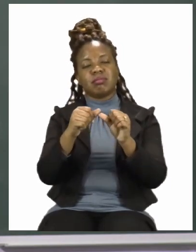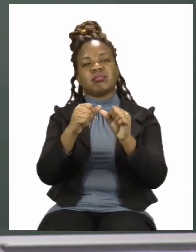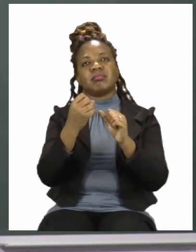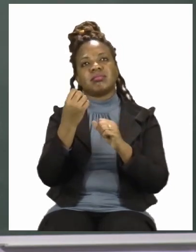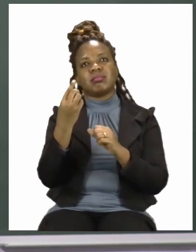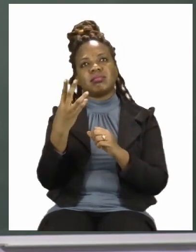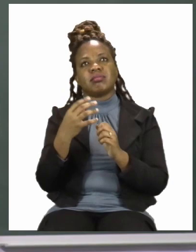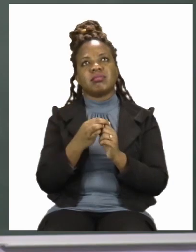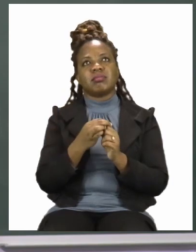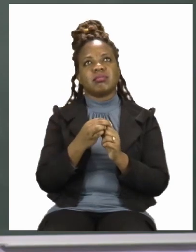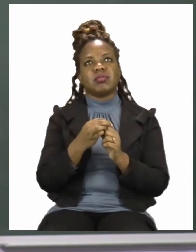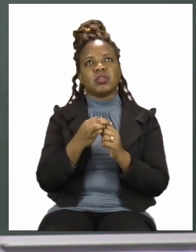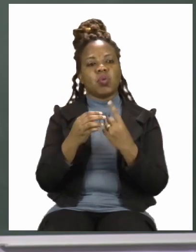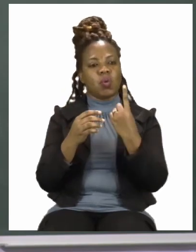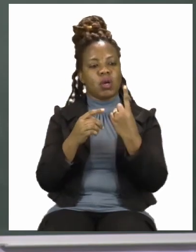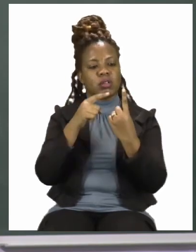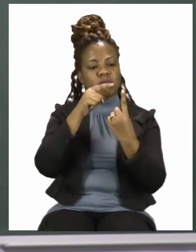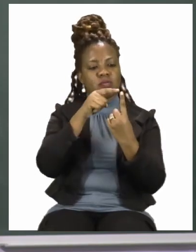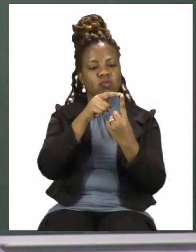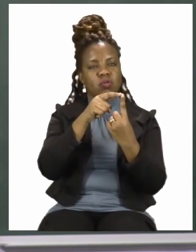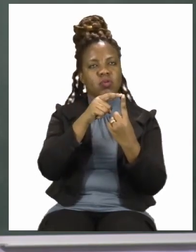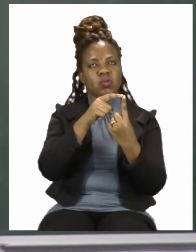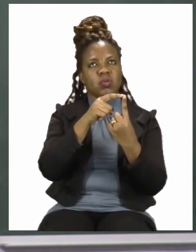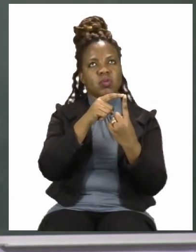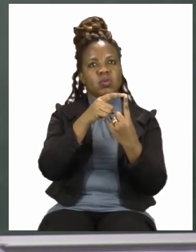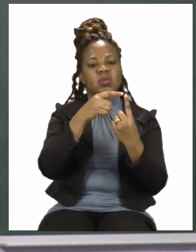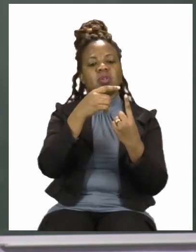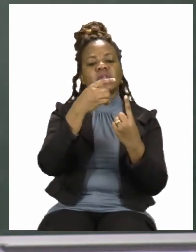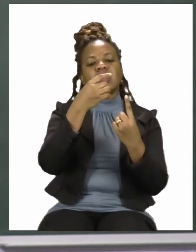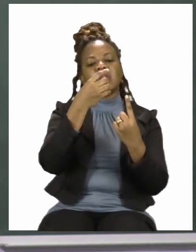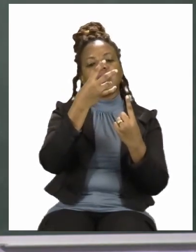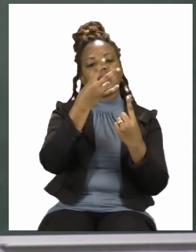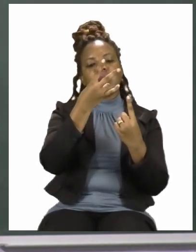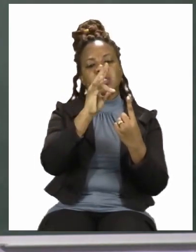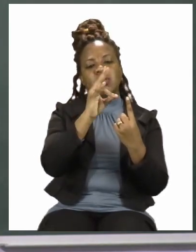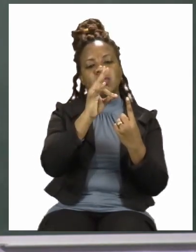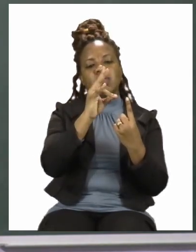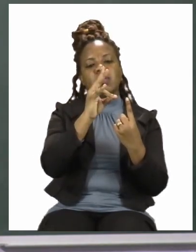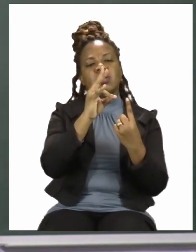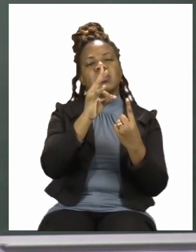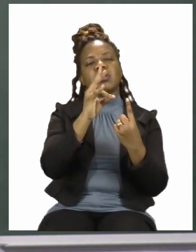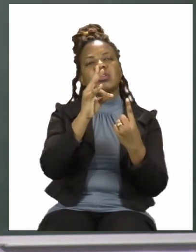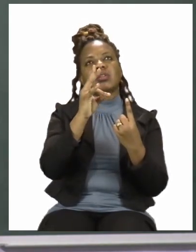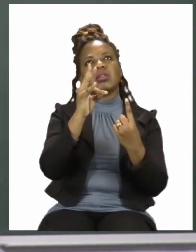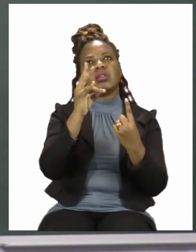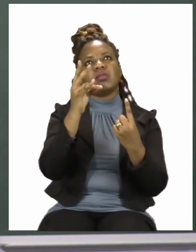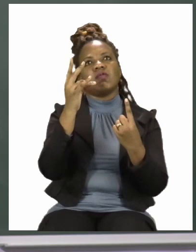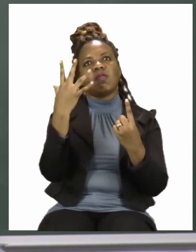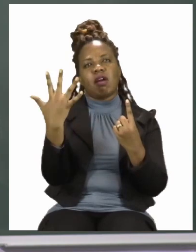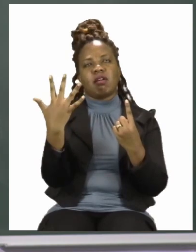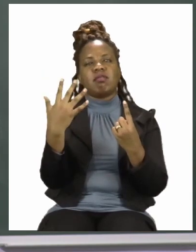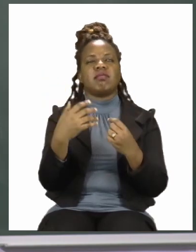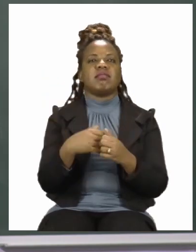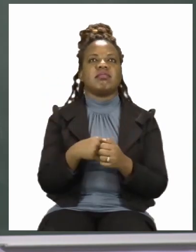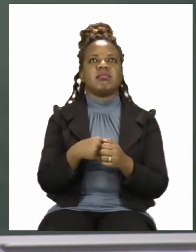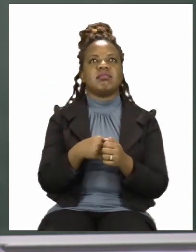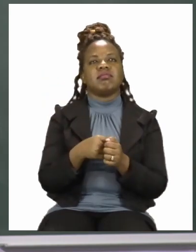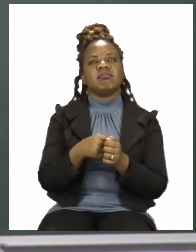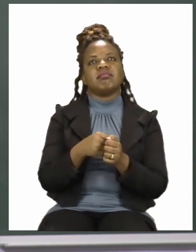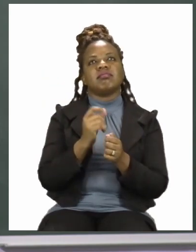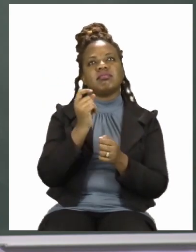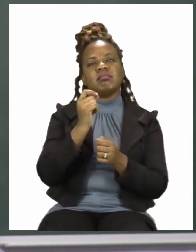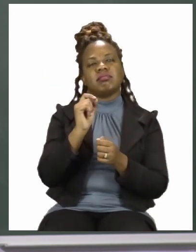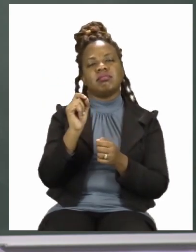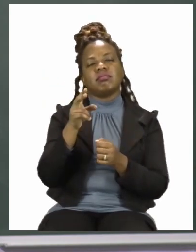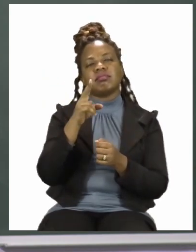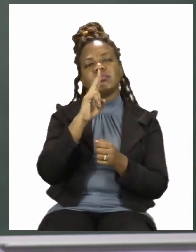75. So that means 74 plus 1 equals